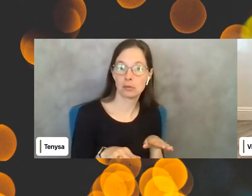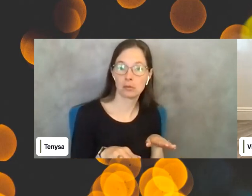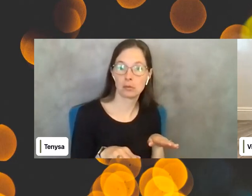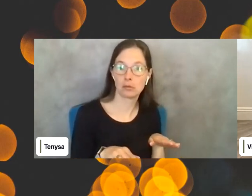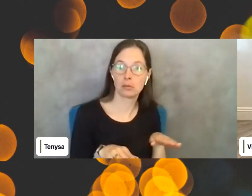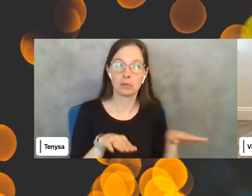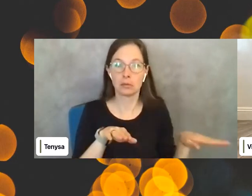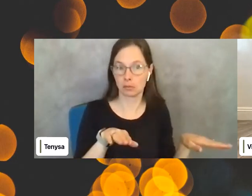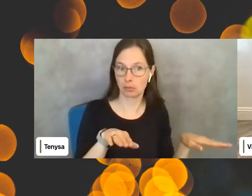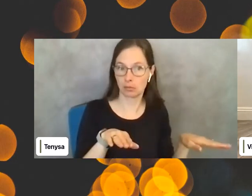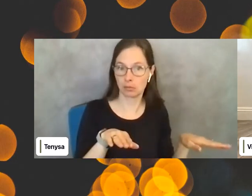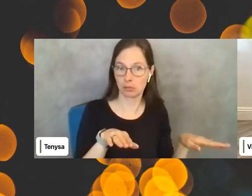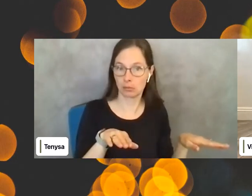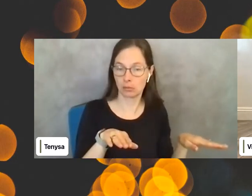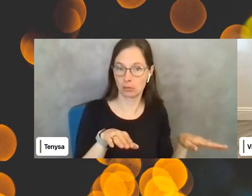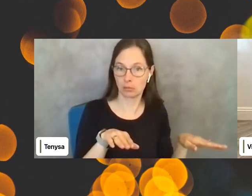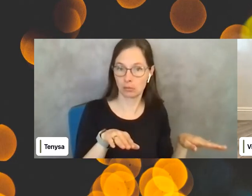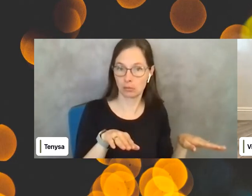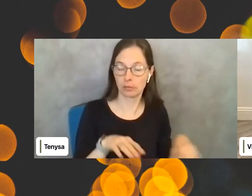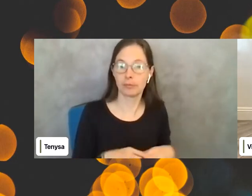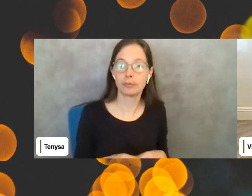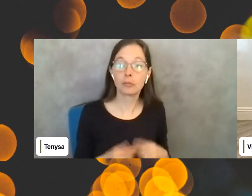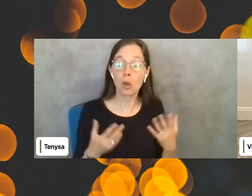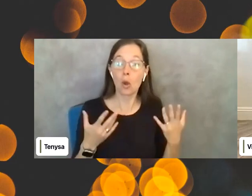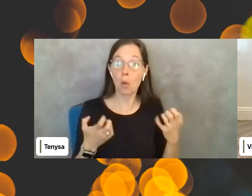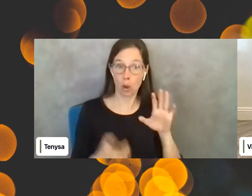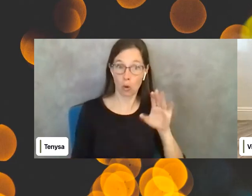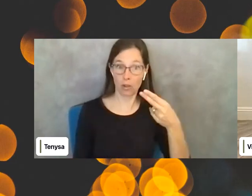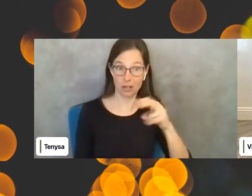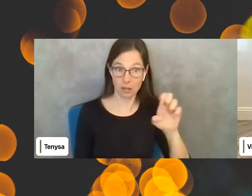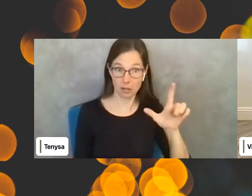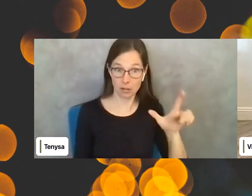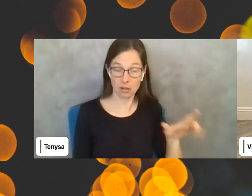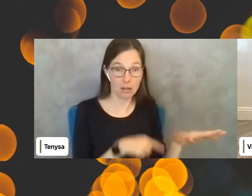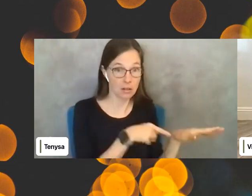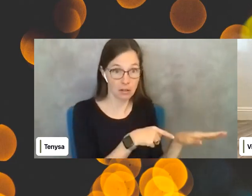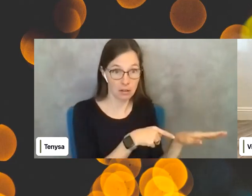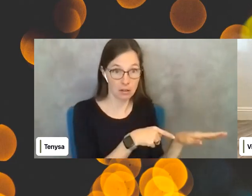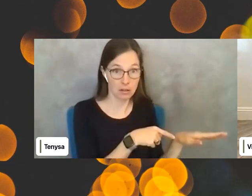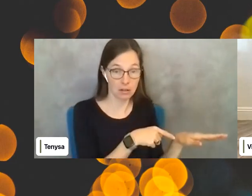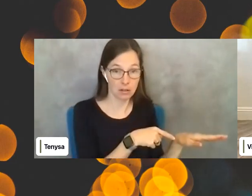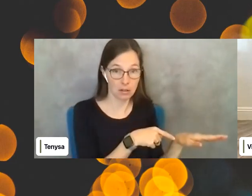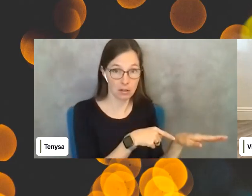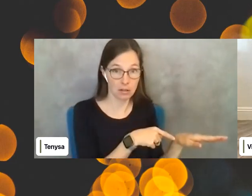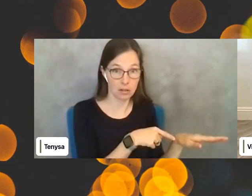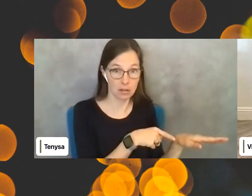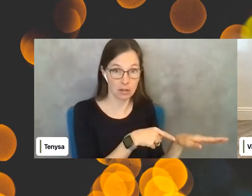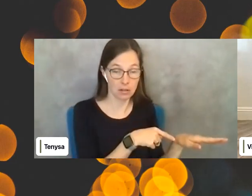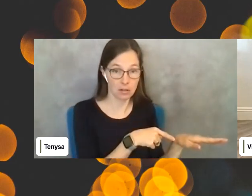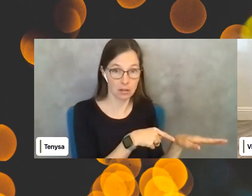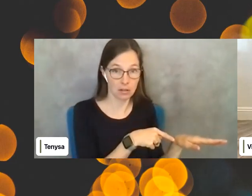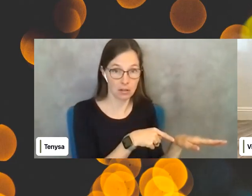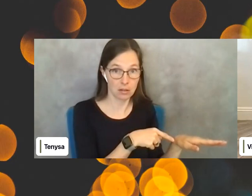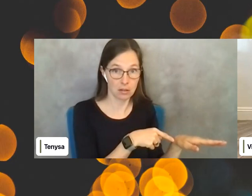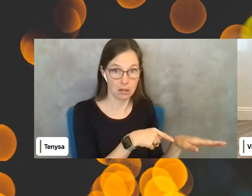forwards. You want your heel to be nice